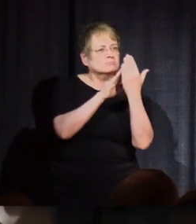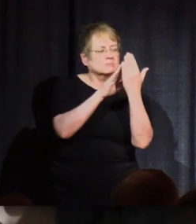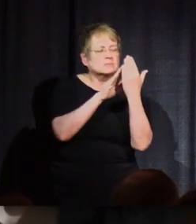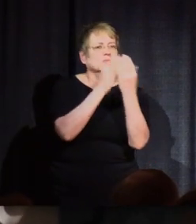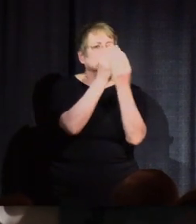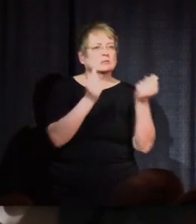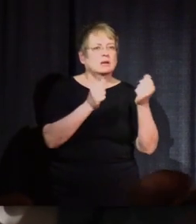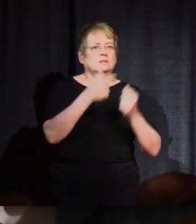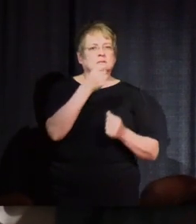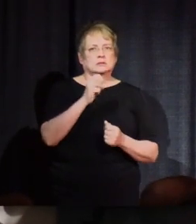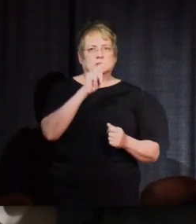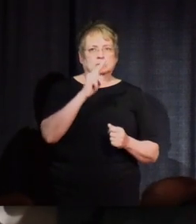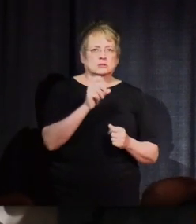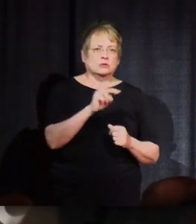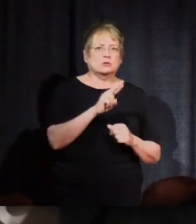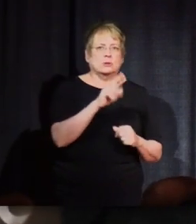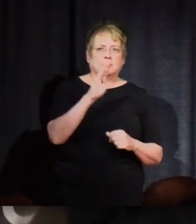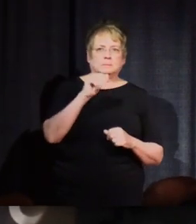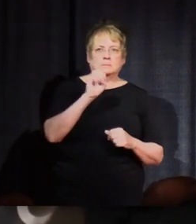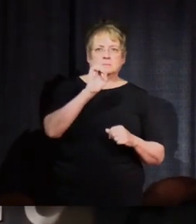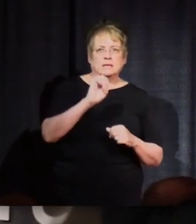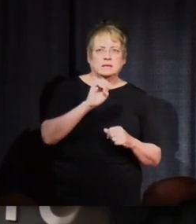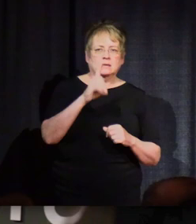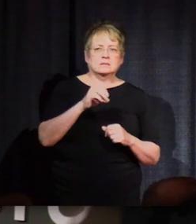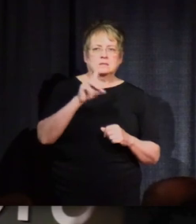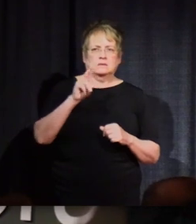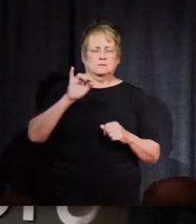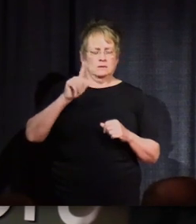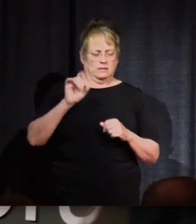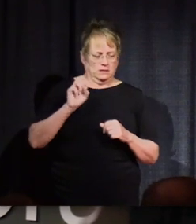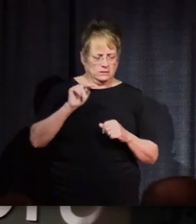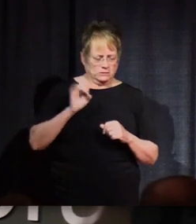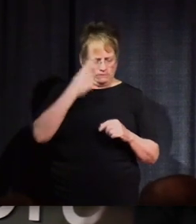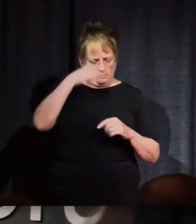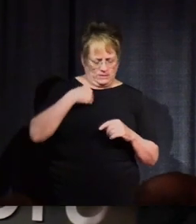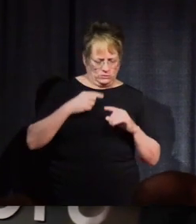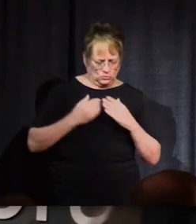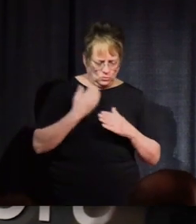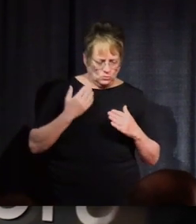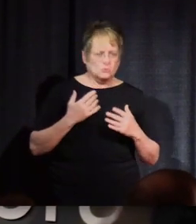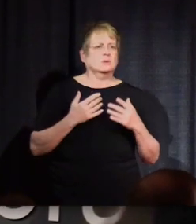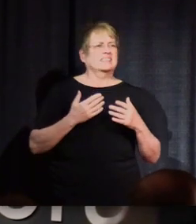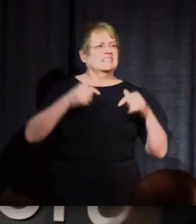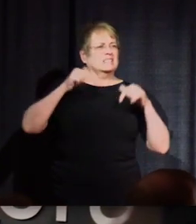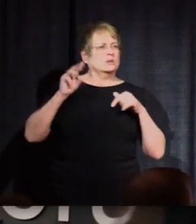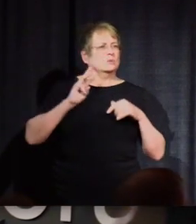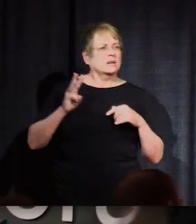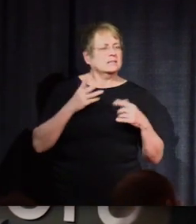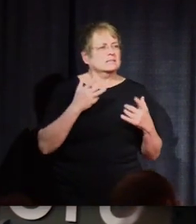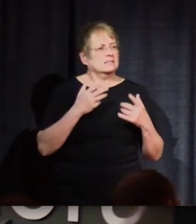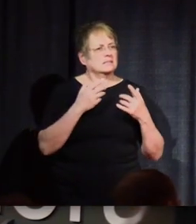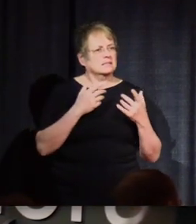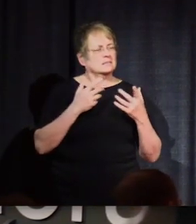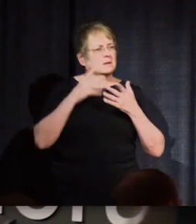me our standard western approach is to teach sport and trust that female empowerment as part of the